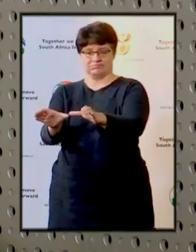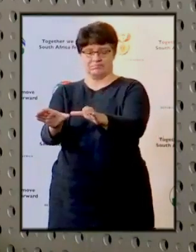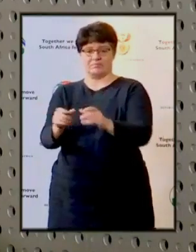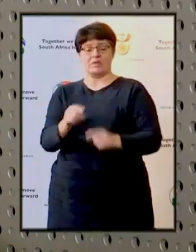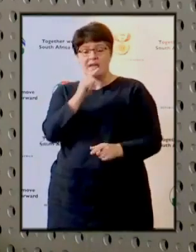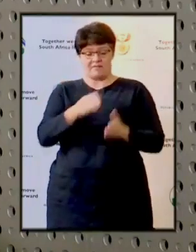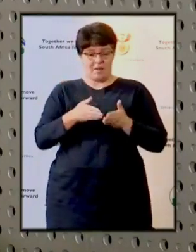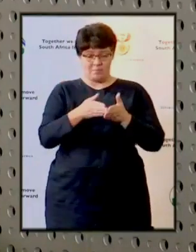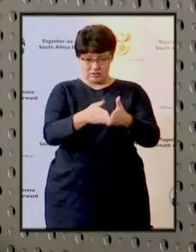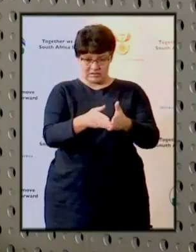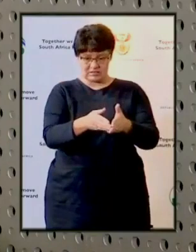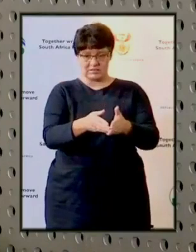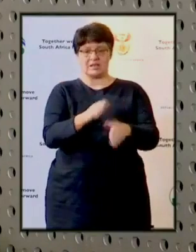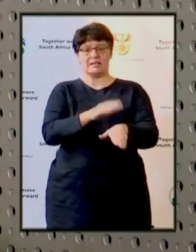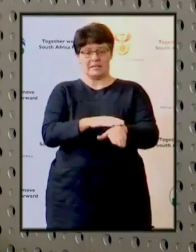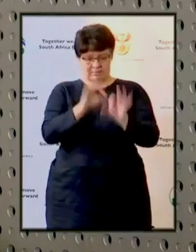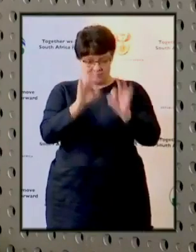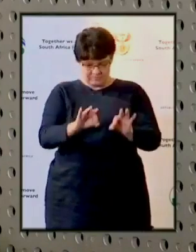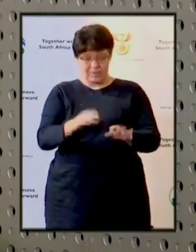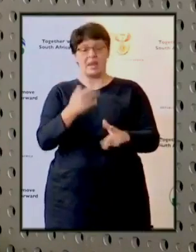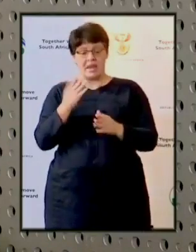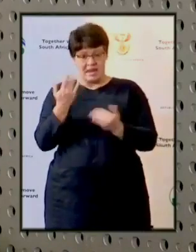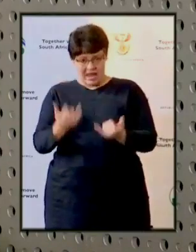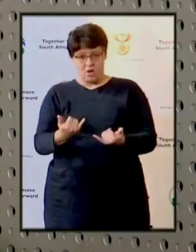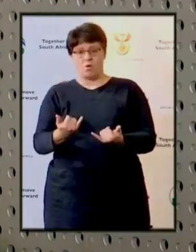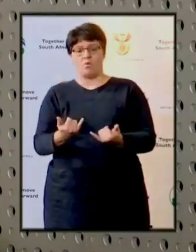ports on time for their flights.